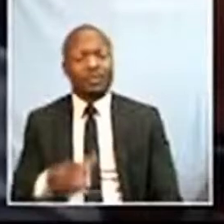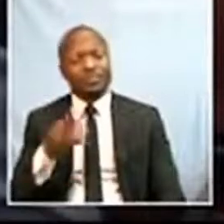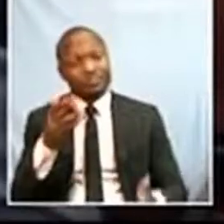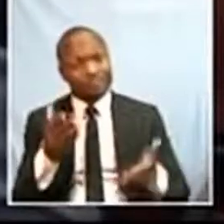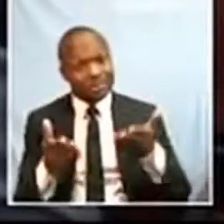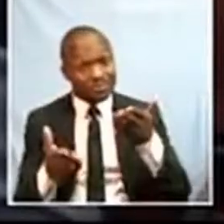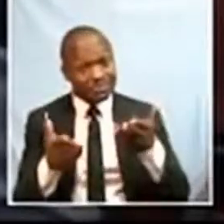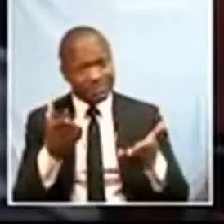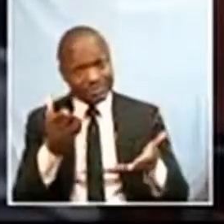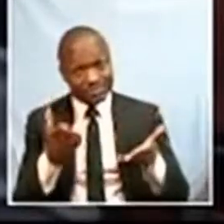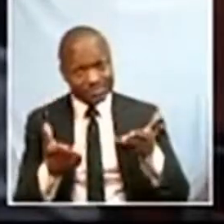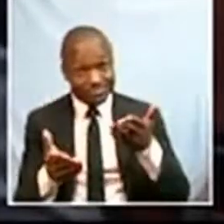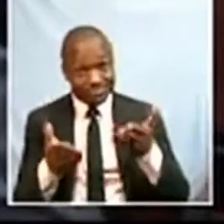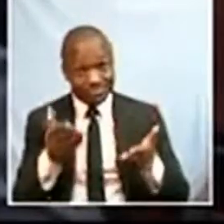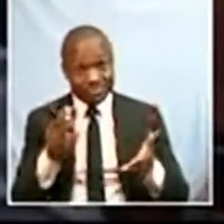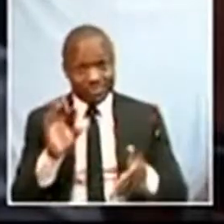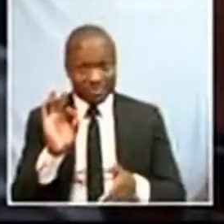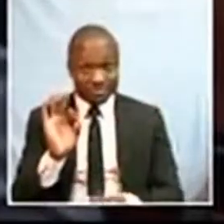Maybe the